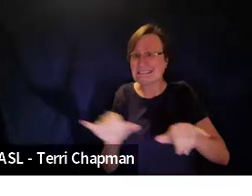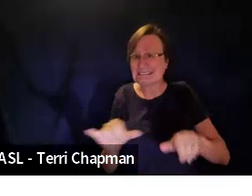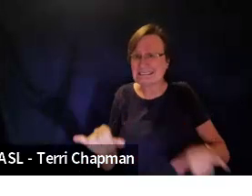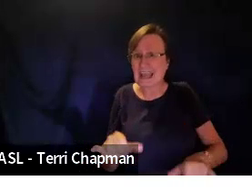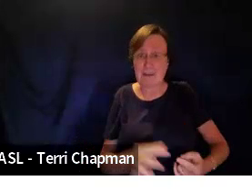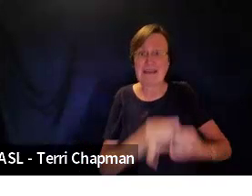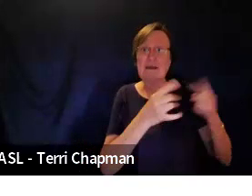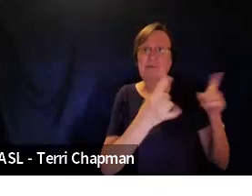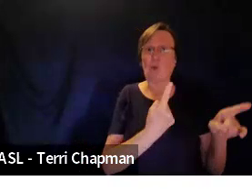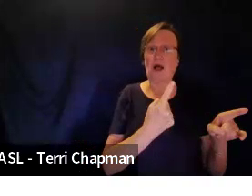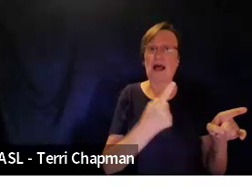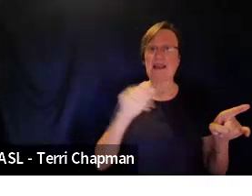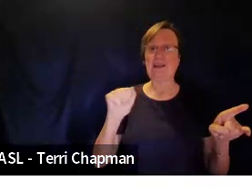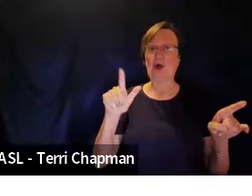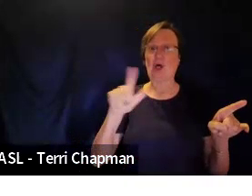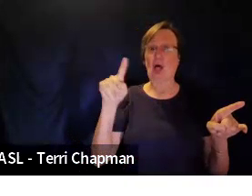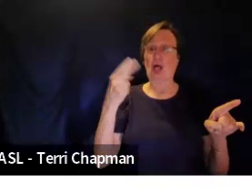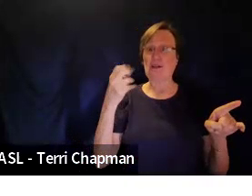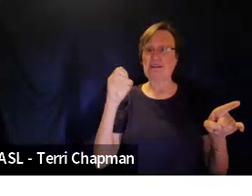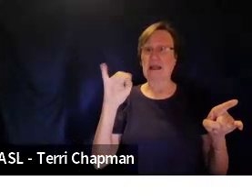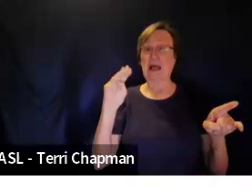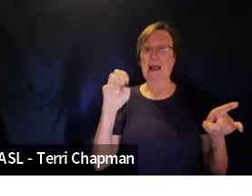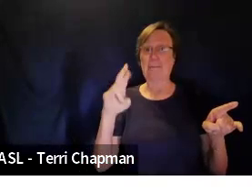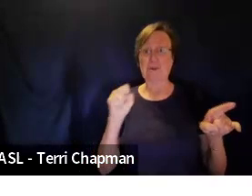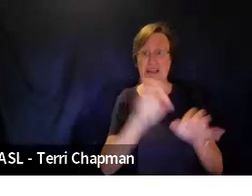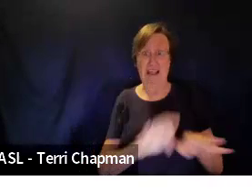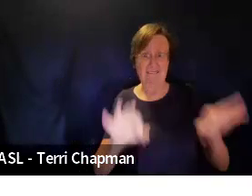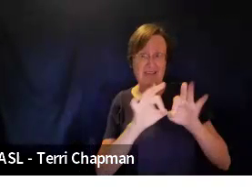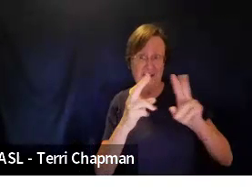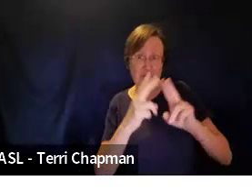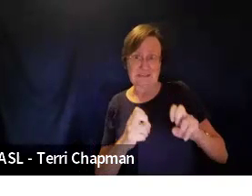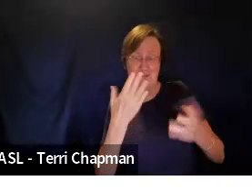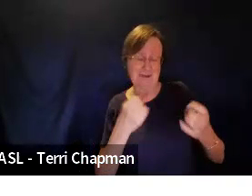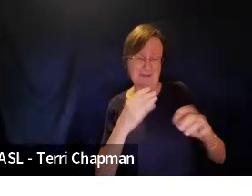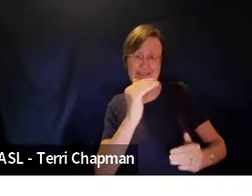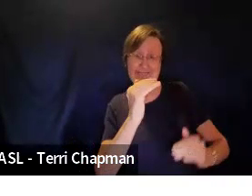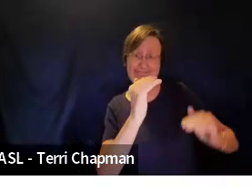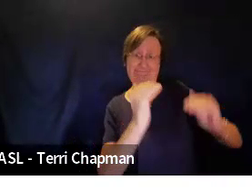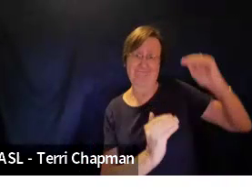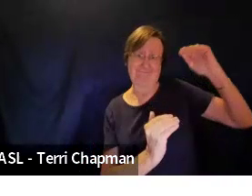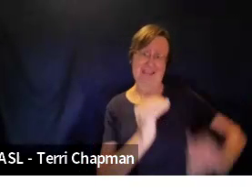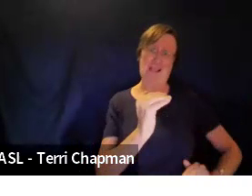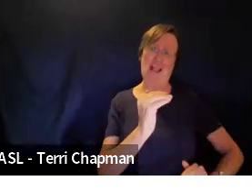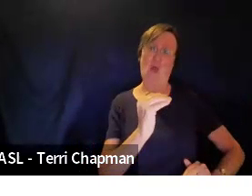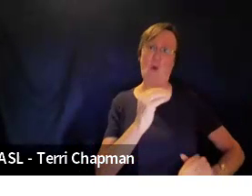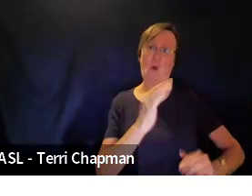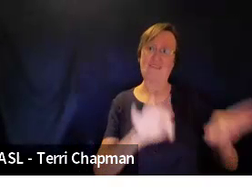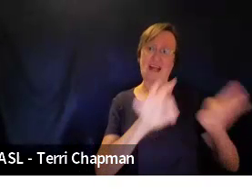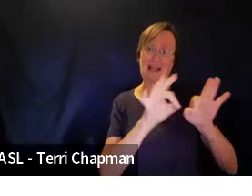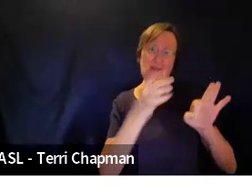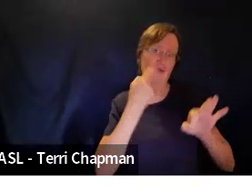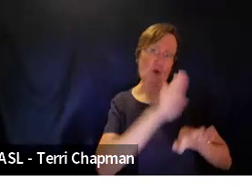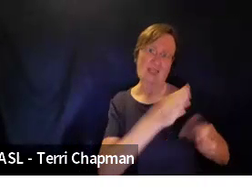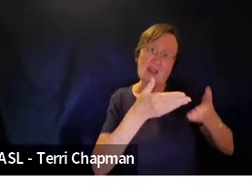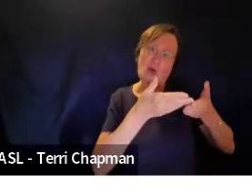has Alzheimer's disease, a value assessment tool may assign a lower value to that person's overall